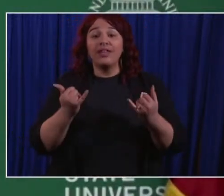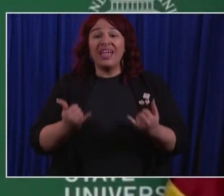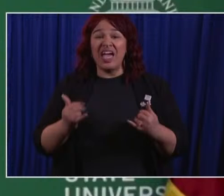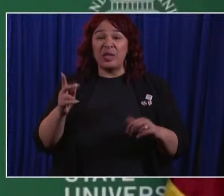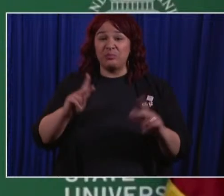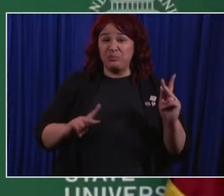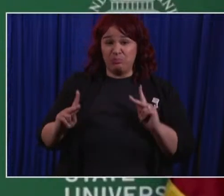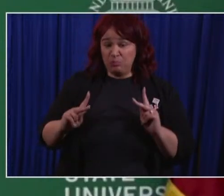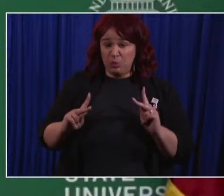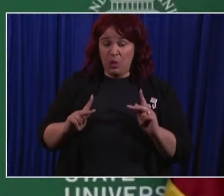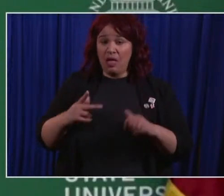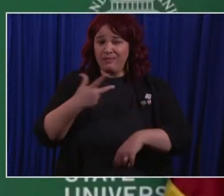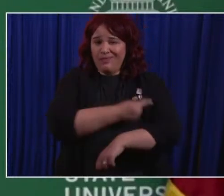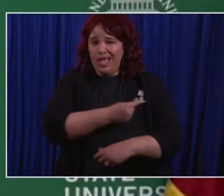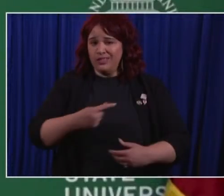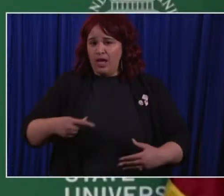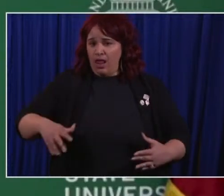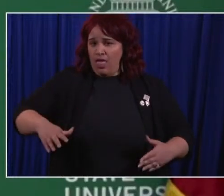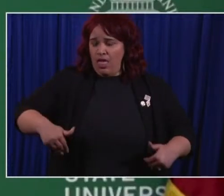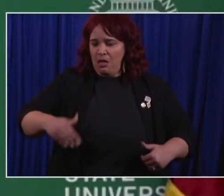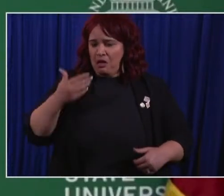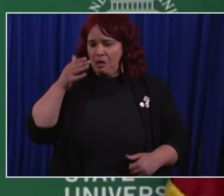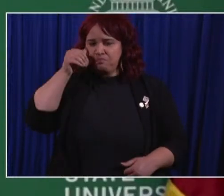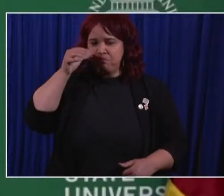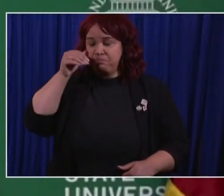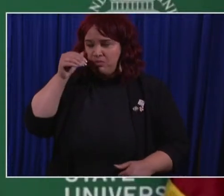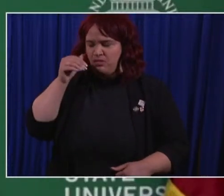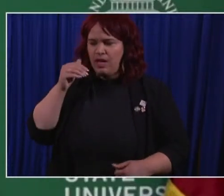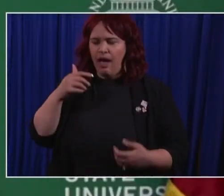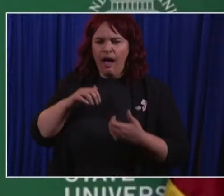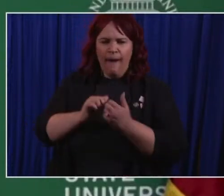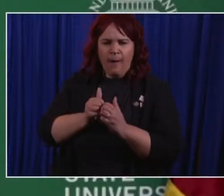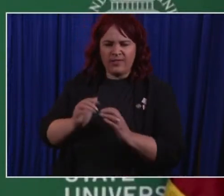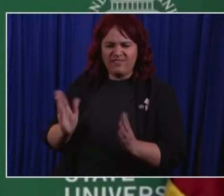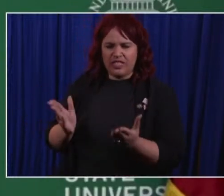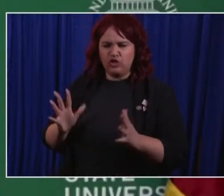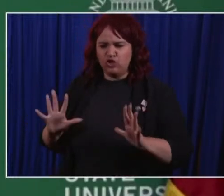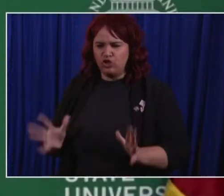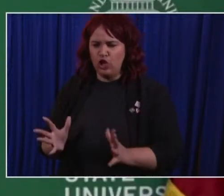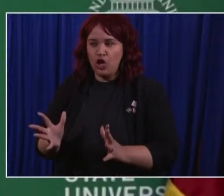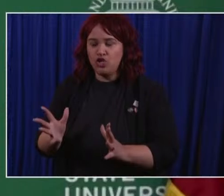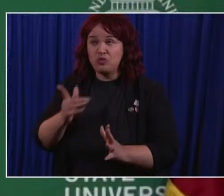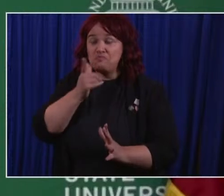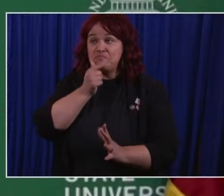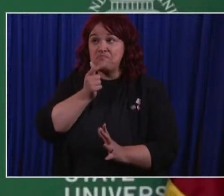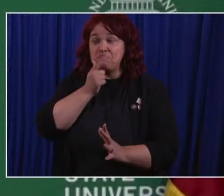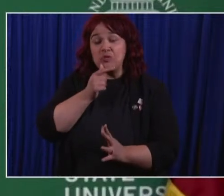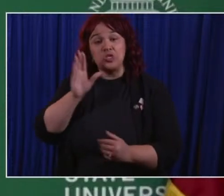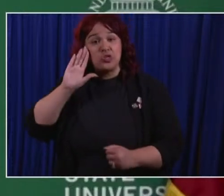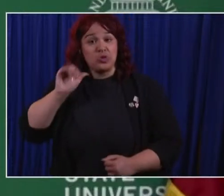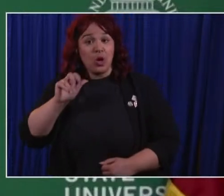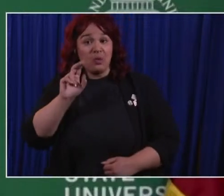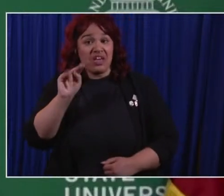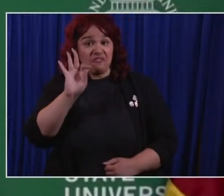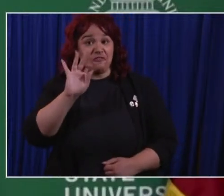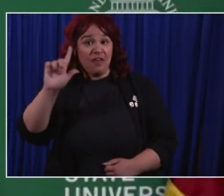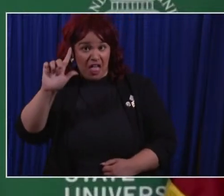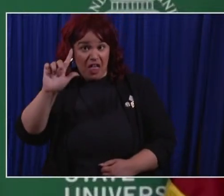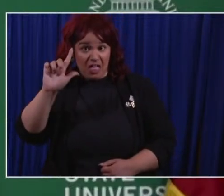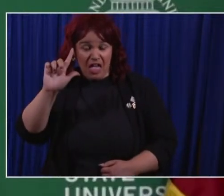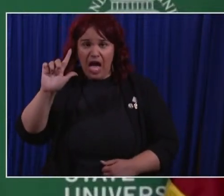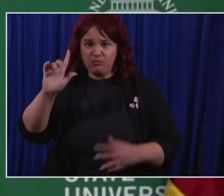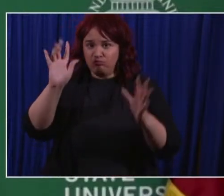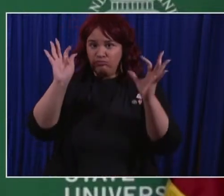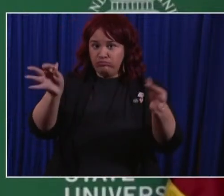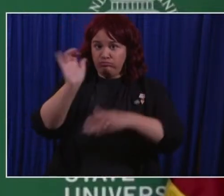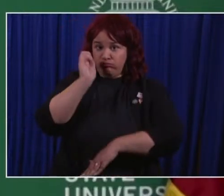you encourage other businesses, venues, whatnot, to do what the NFL is doing and tell people if you want to come to this event,